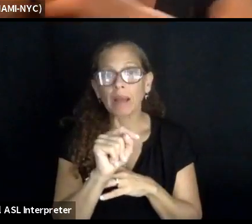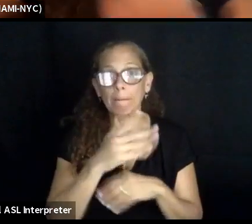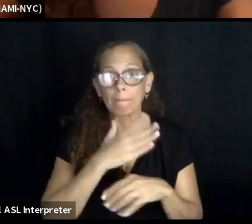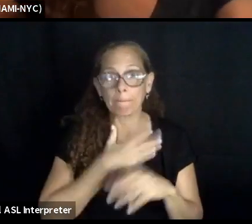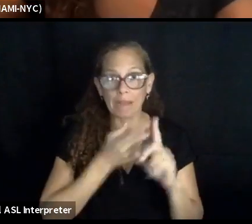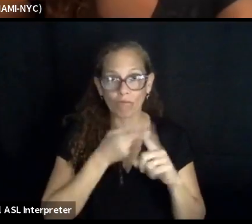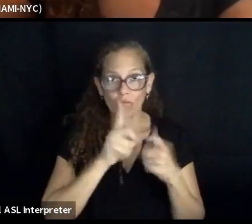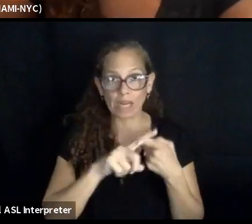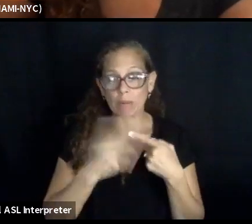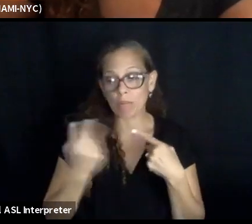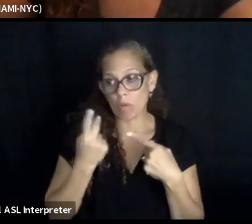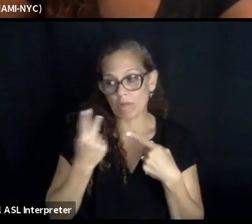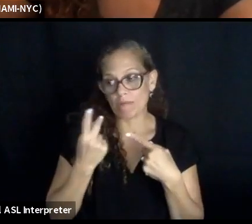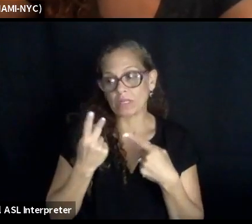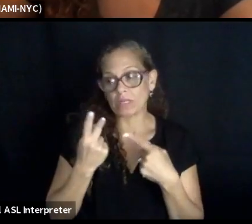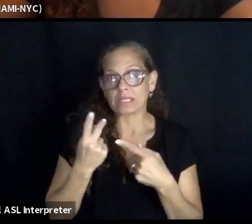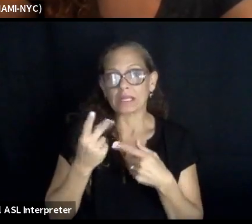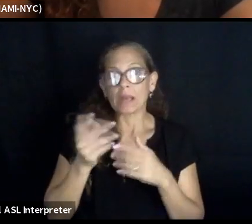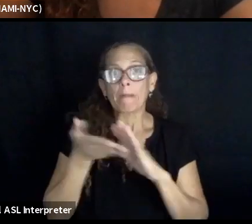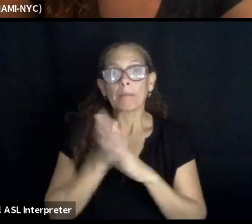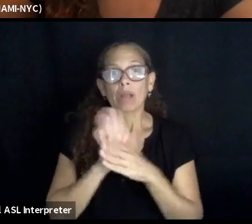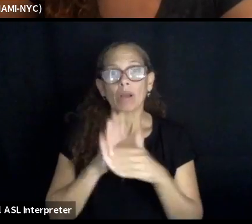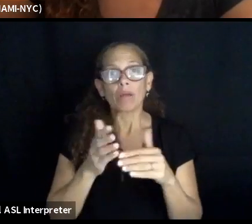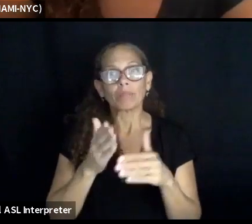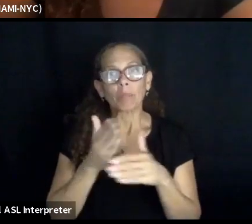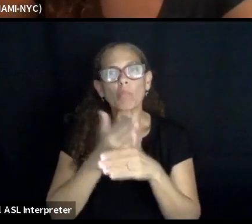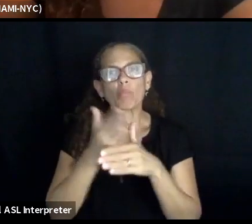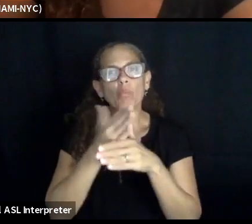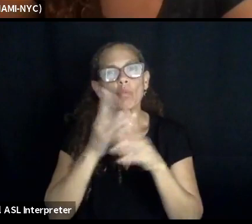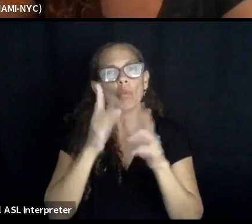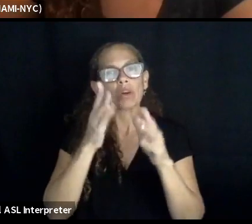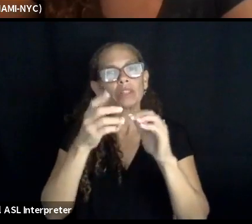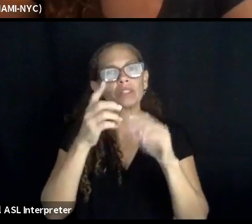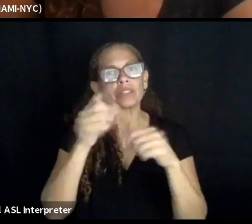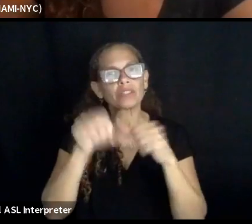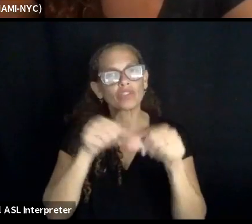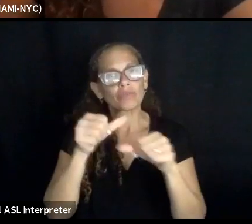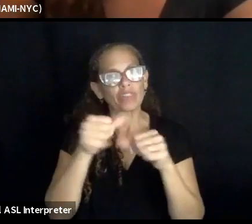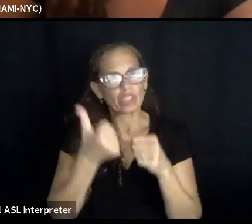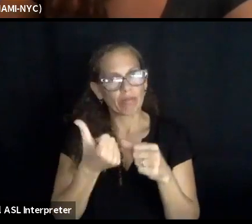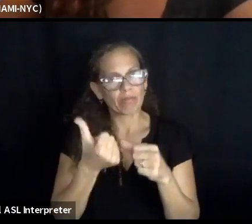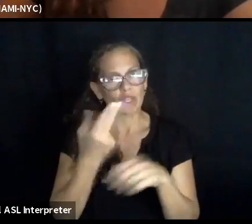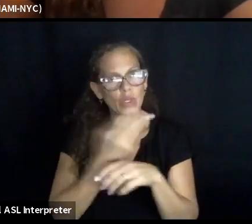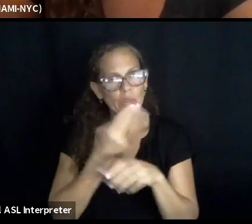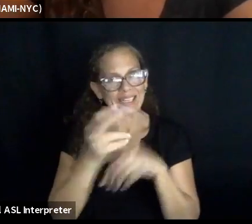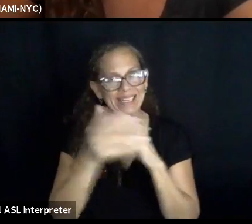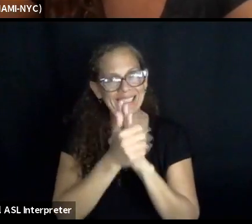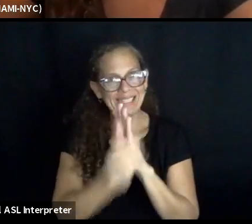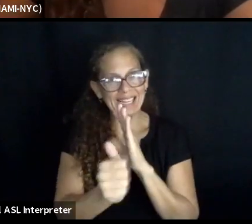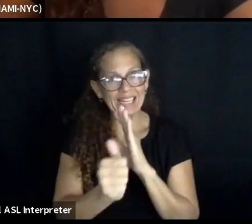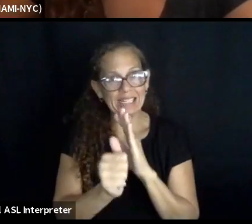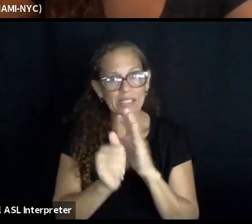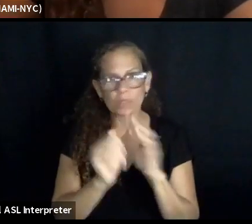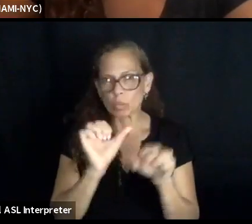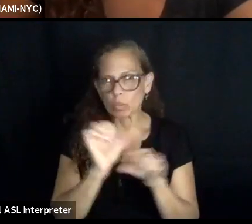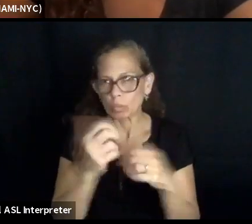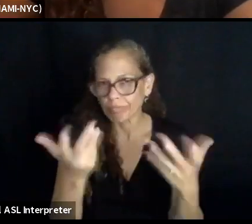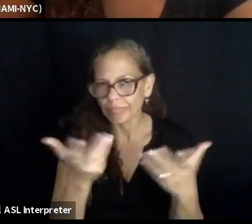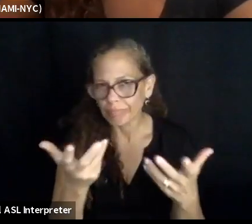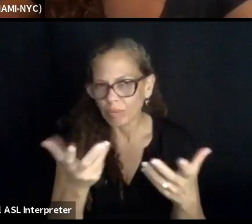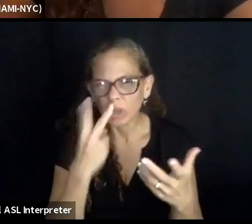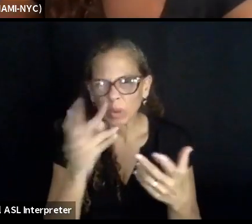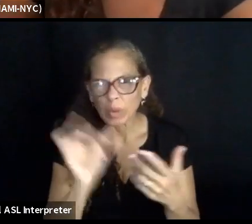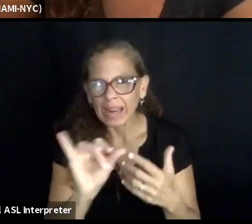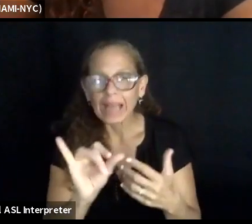I have become partners for each other in using skills. So how that works is like, let's say